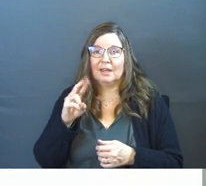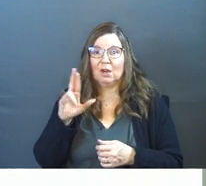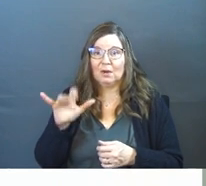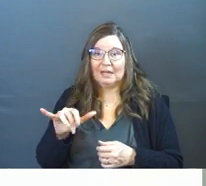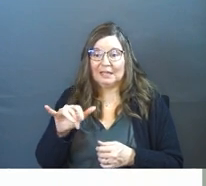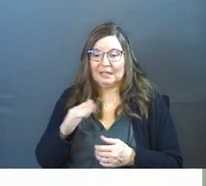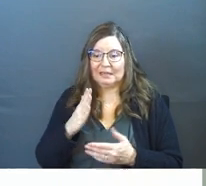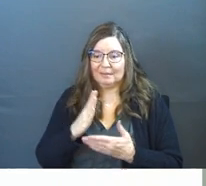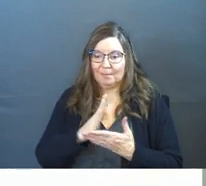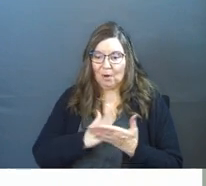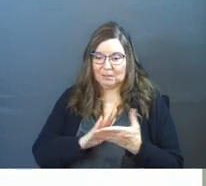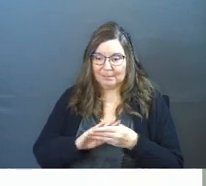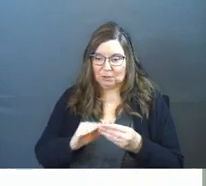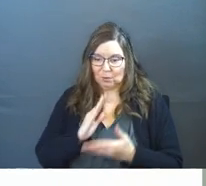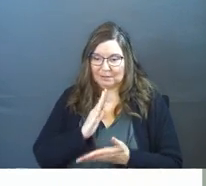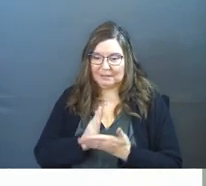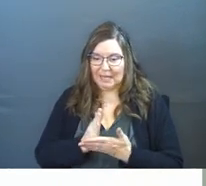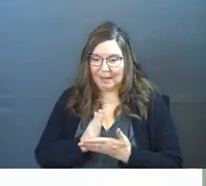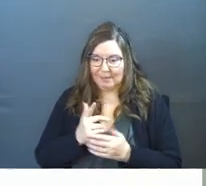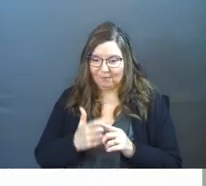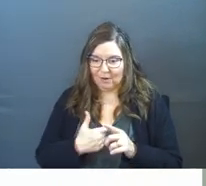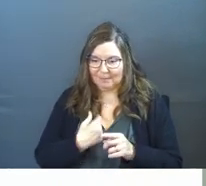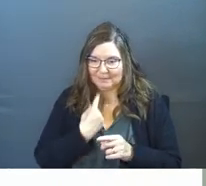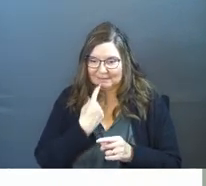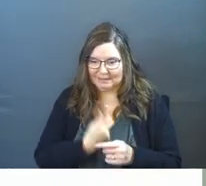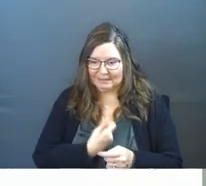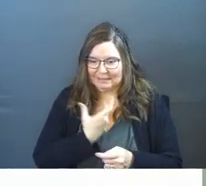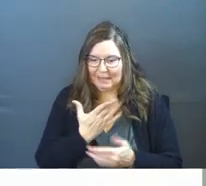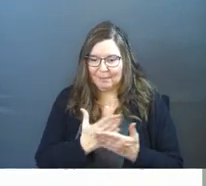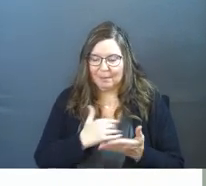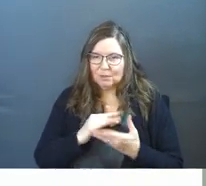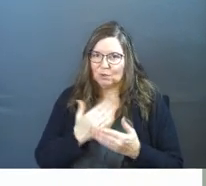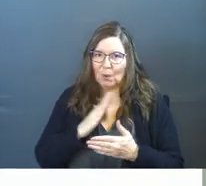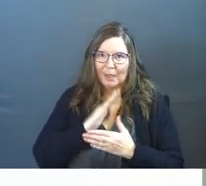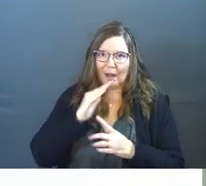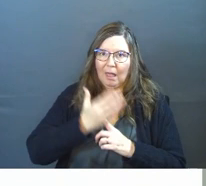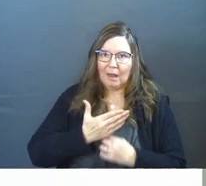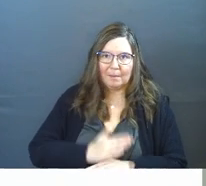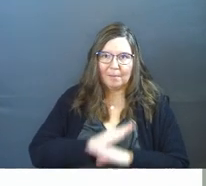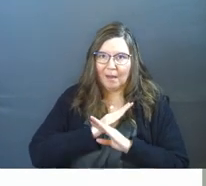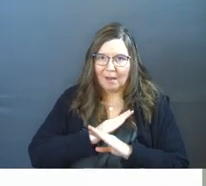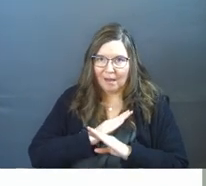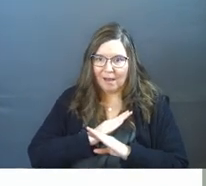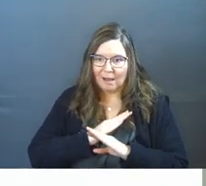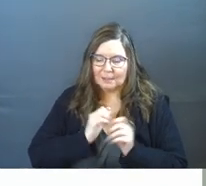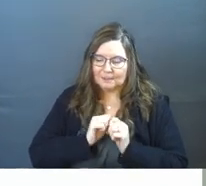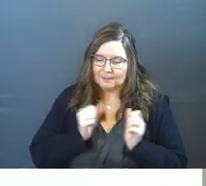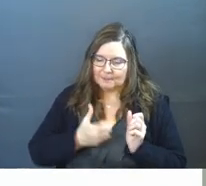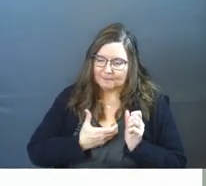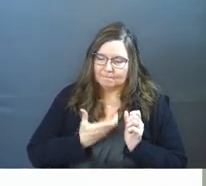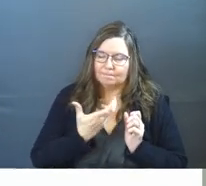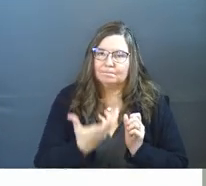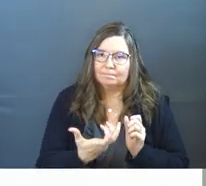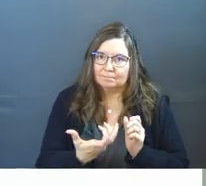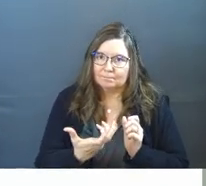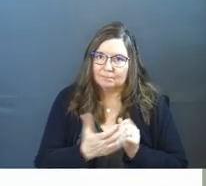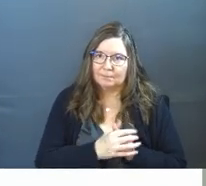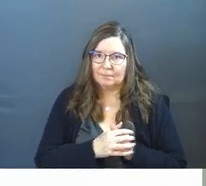story is that they stop me from telling parts of my story. Don't let parts of your story get in the way of sharing parts of your